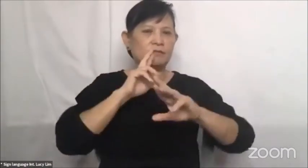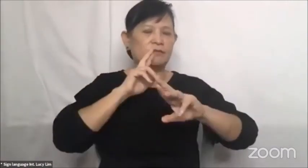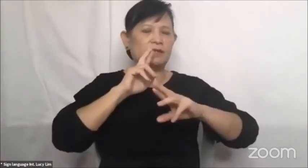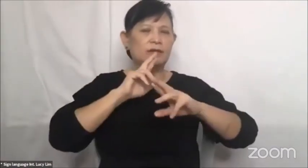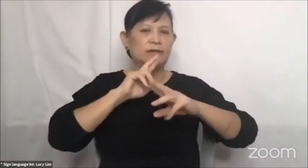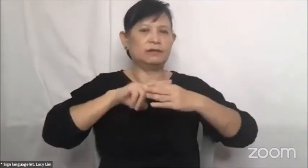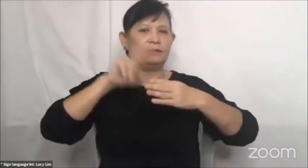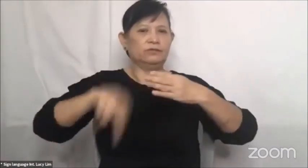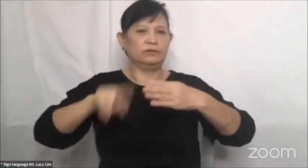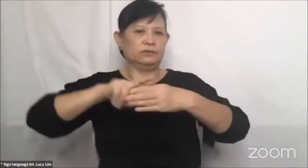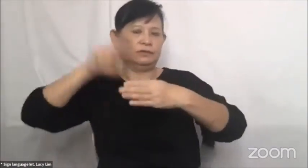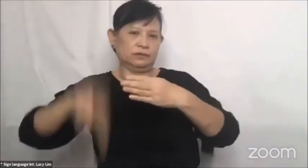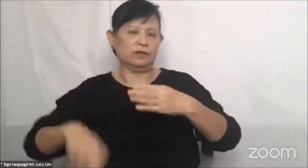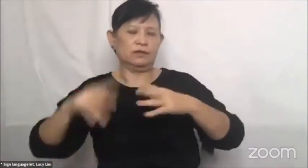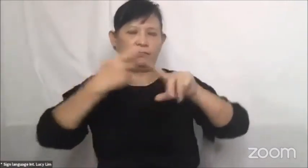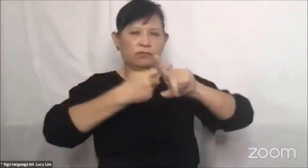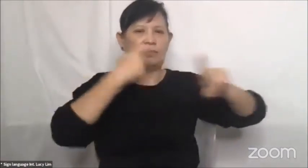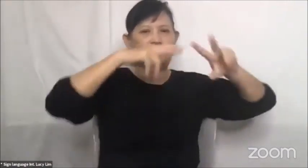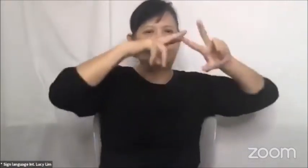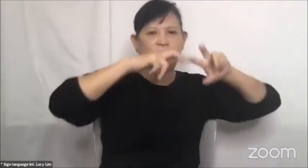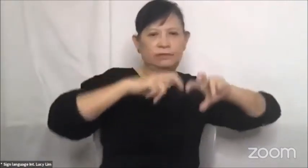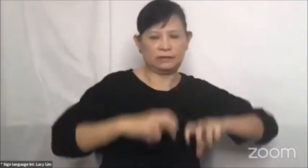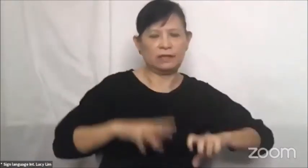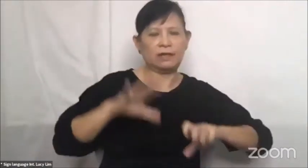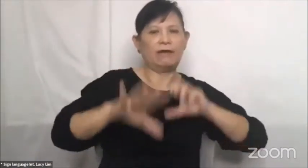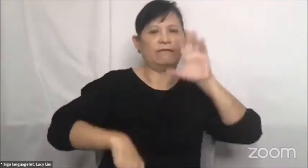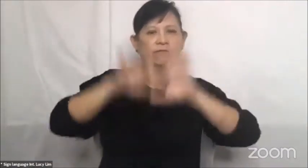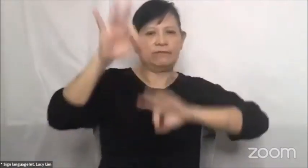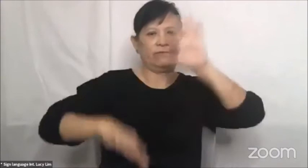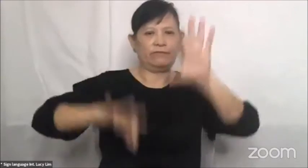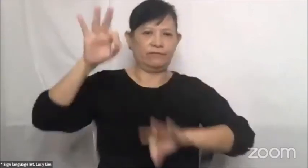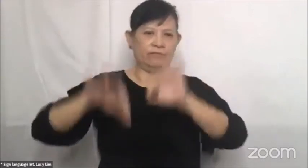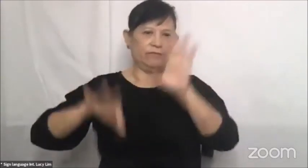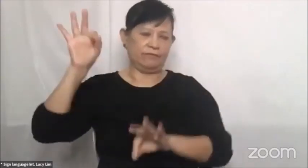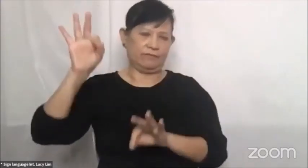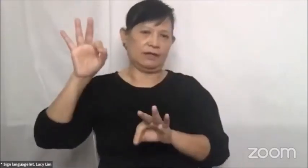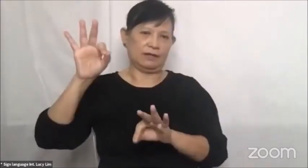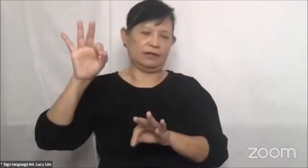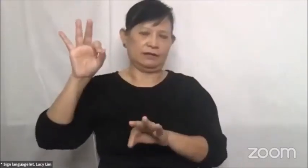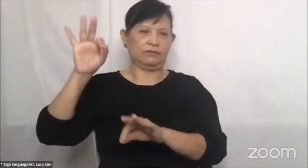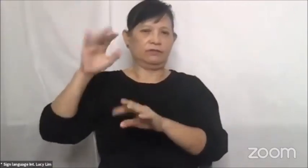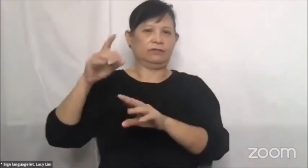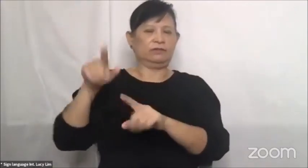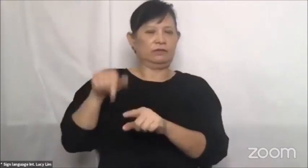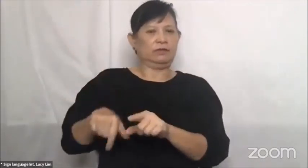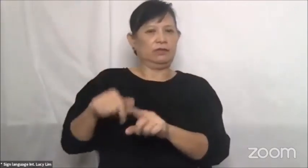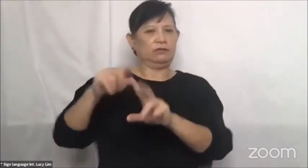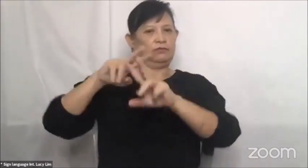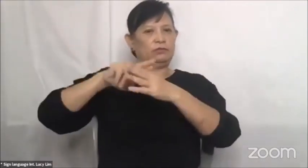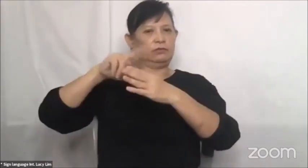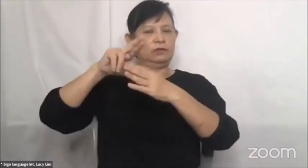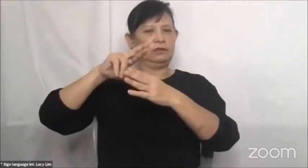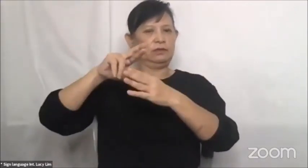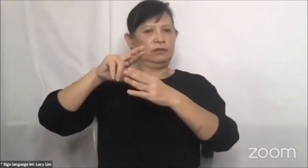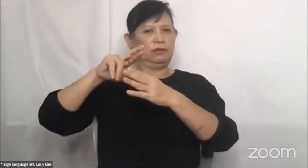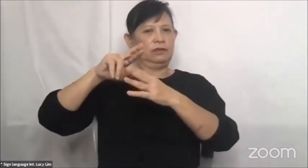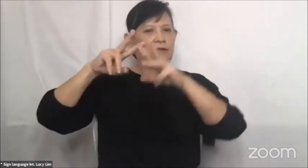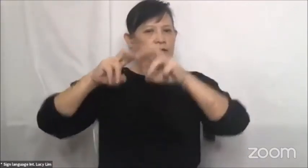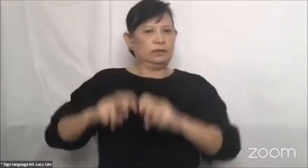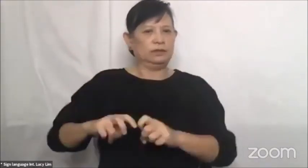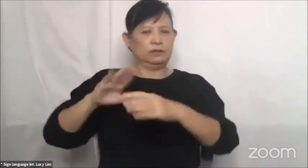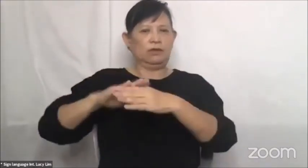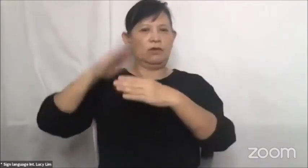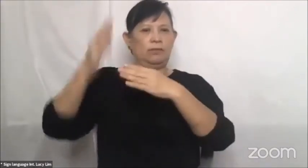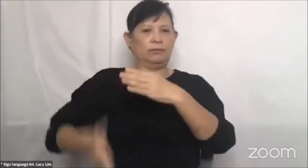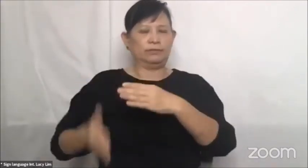early results of this research, and even some findings from our research that are already completed. Okay, thank you. Thank you, Sitar. Thank you, ma'am.